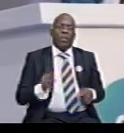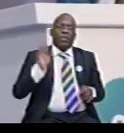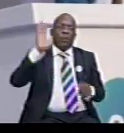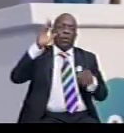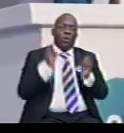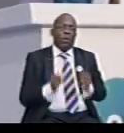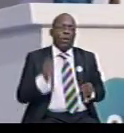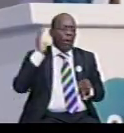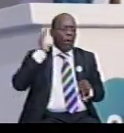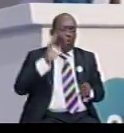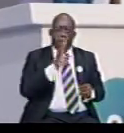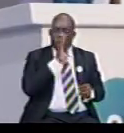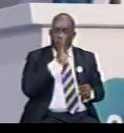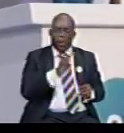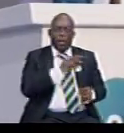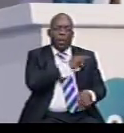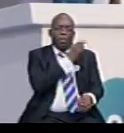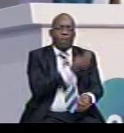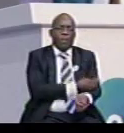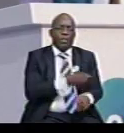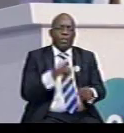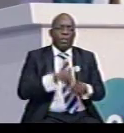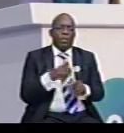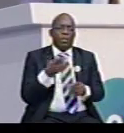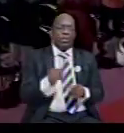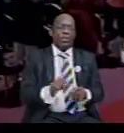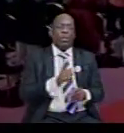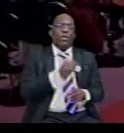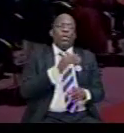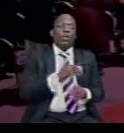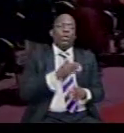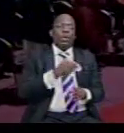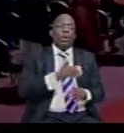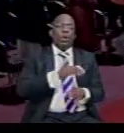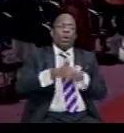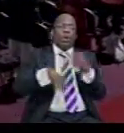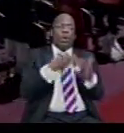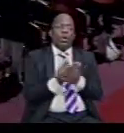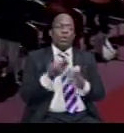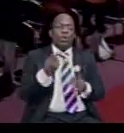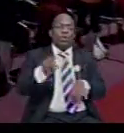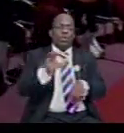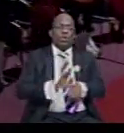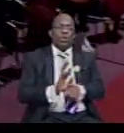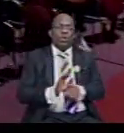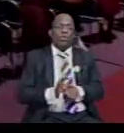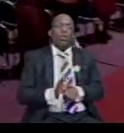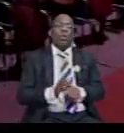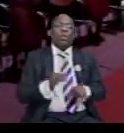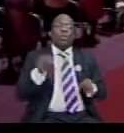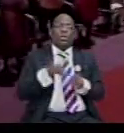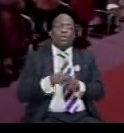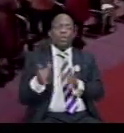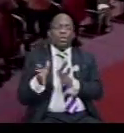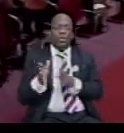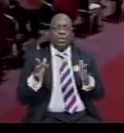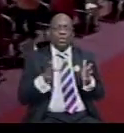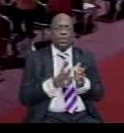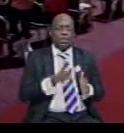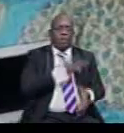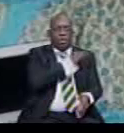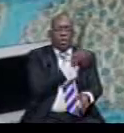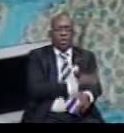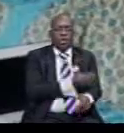the whole church universal. In Jesus' mighty name we pray.